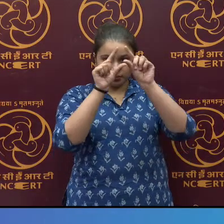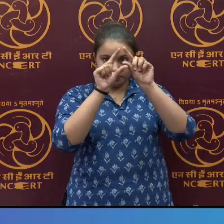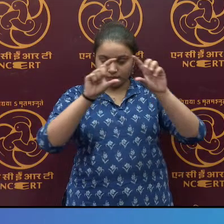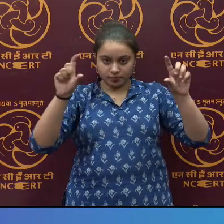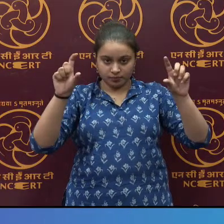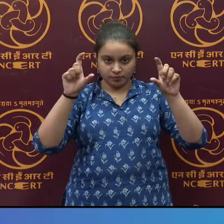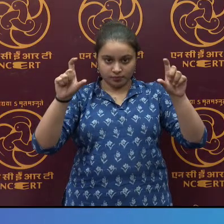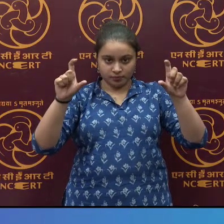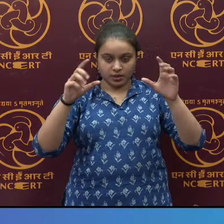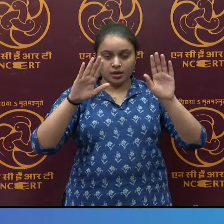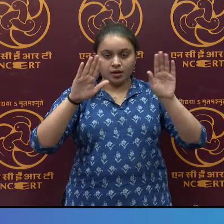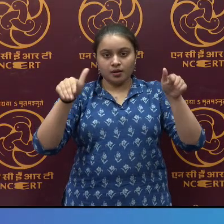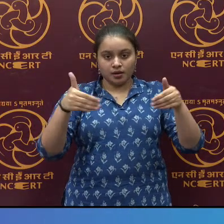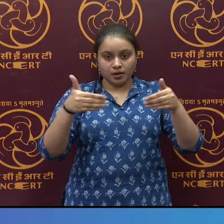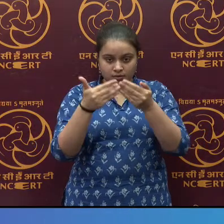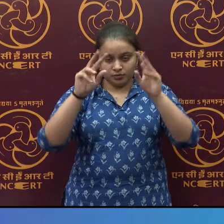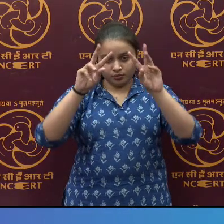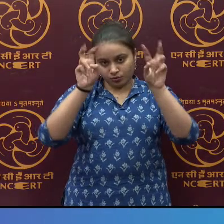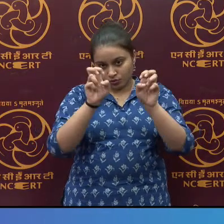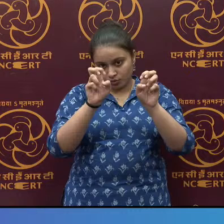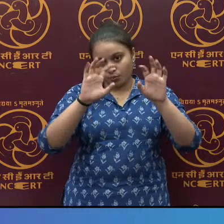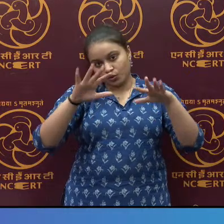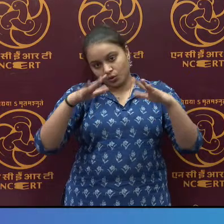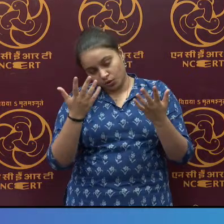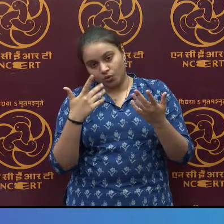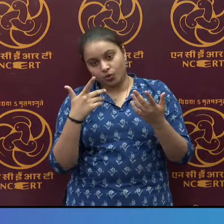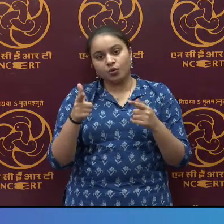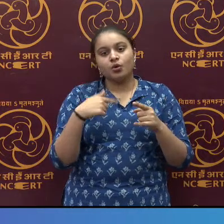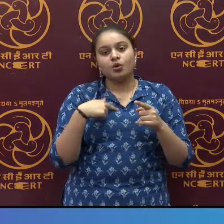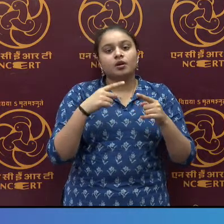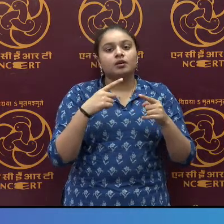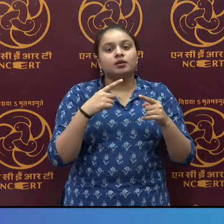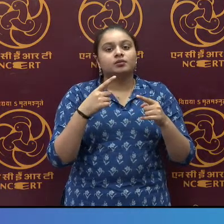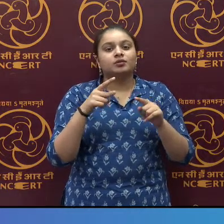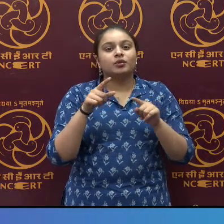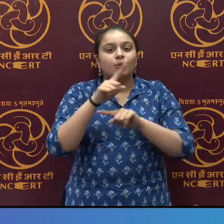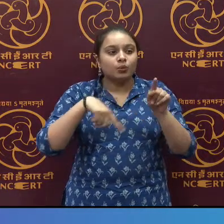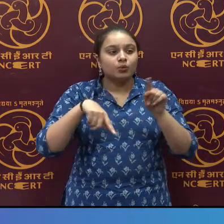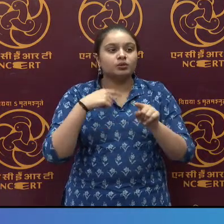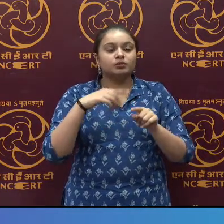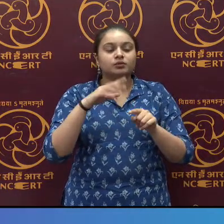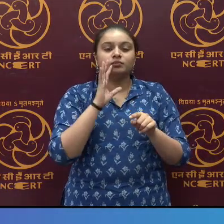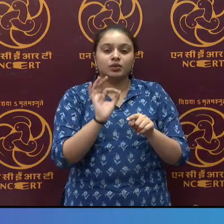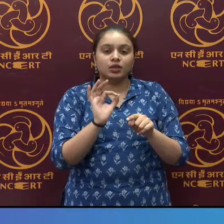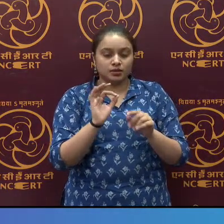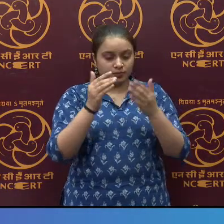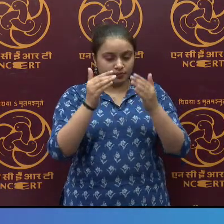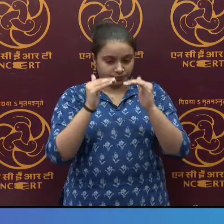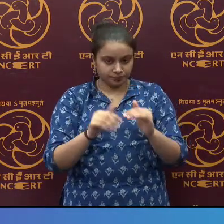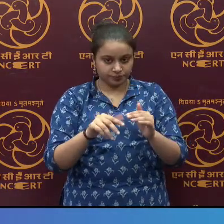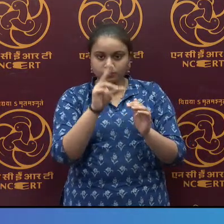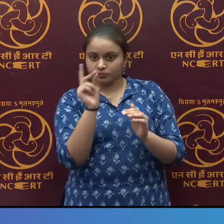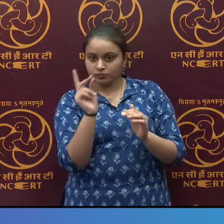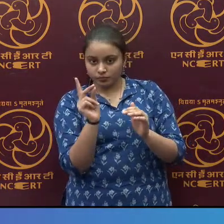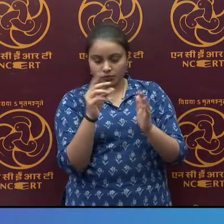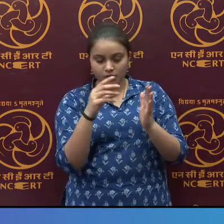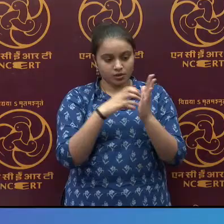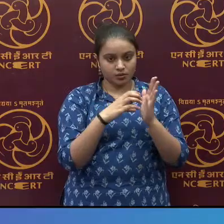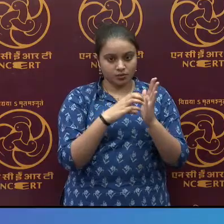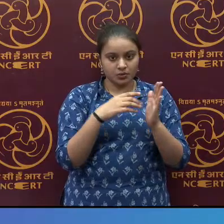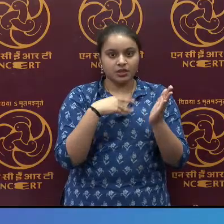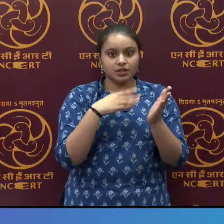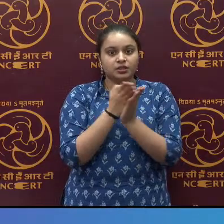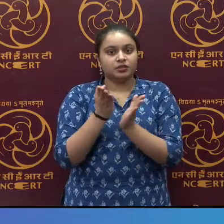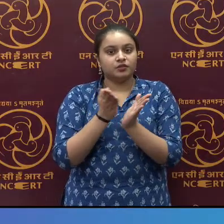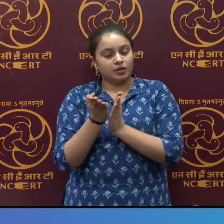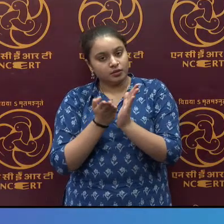I write? I will introduce the topic and the concerns we have in terms of pollution. Second paragraph, we can talk about various types of